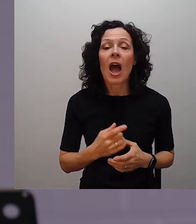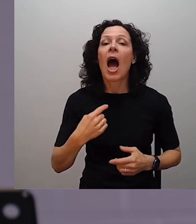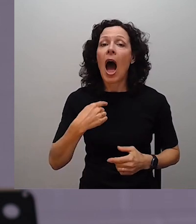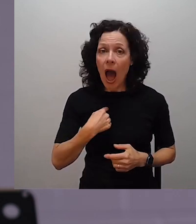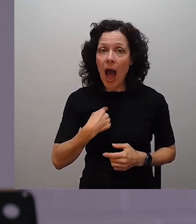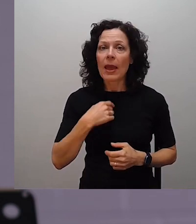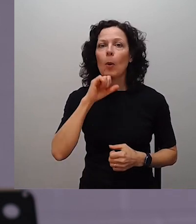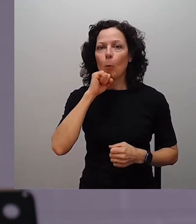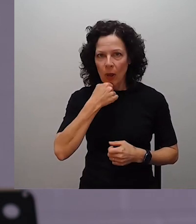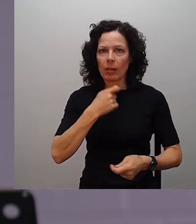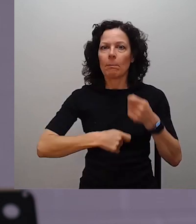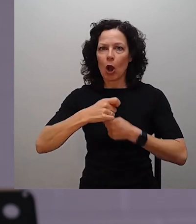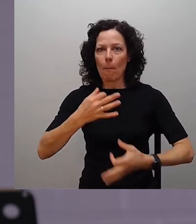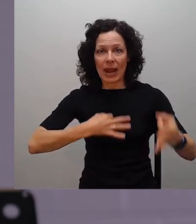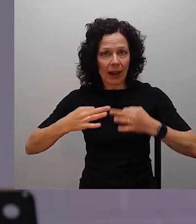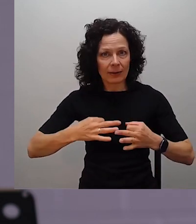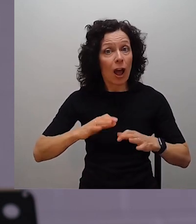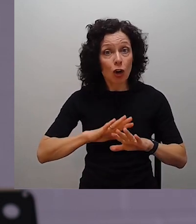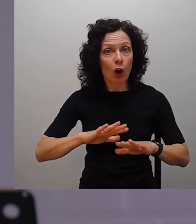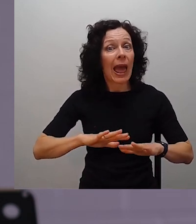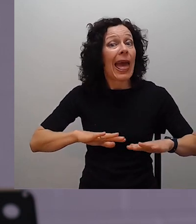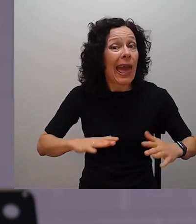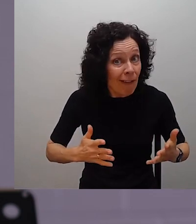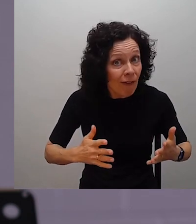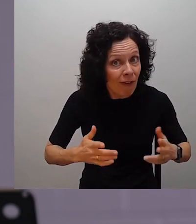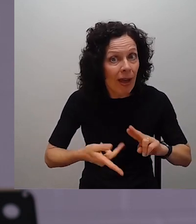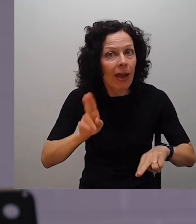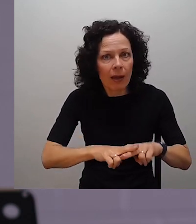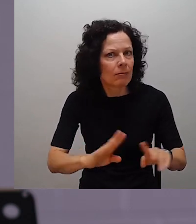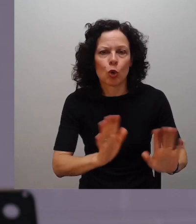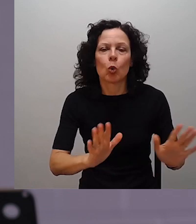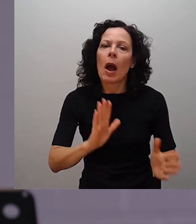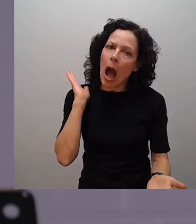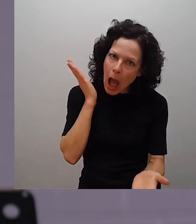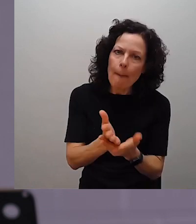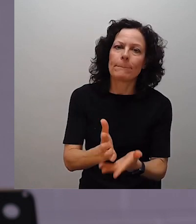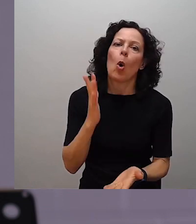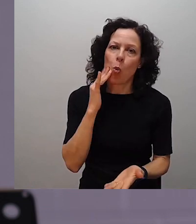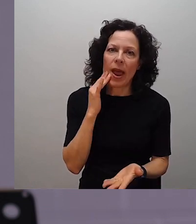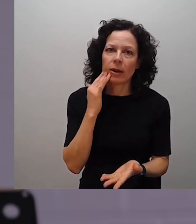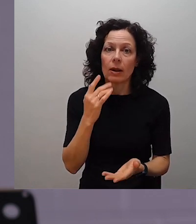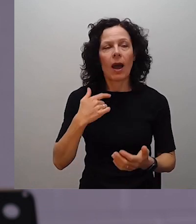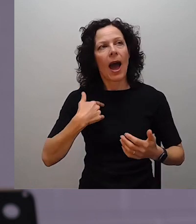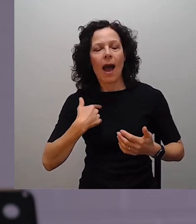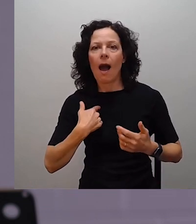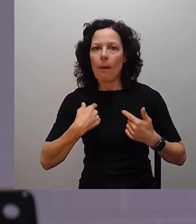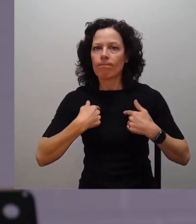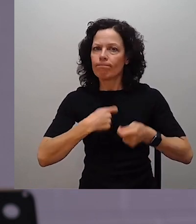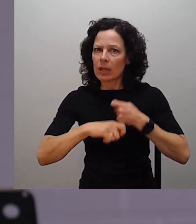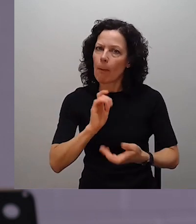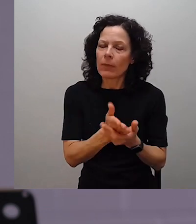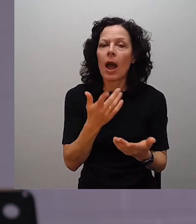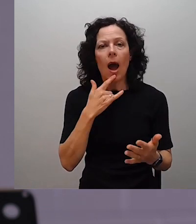Oh, I'm going to be an actor. It's not an if, it's a when. 100%, yeah. Just an entertainer. I just